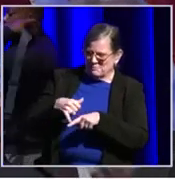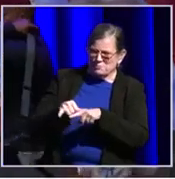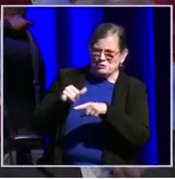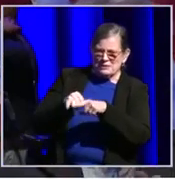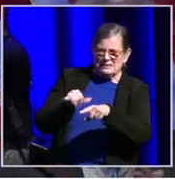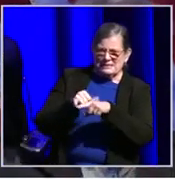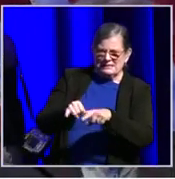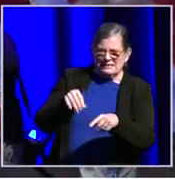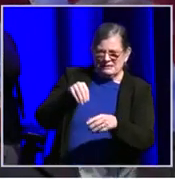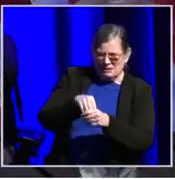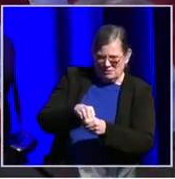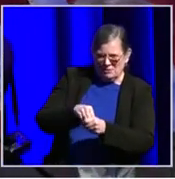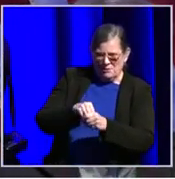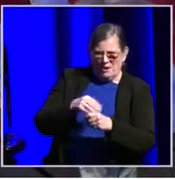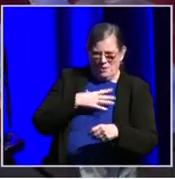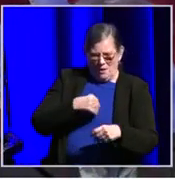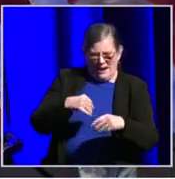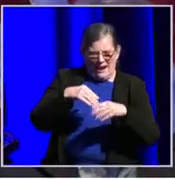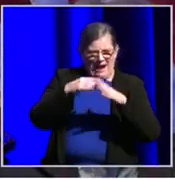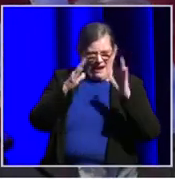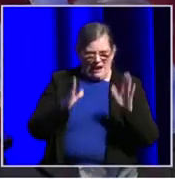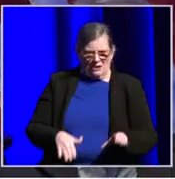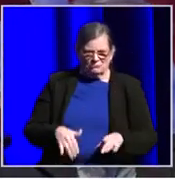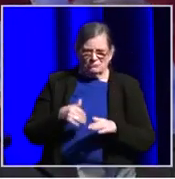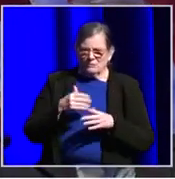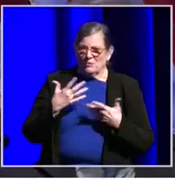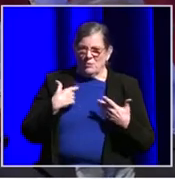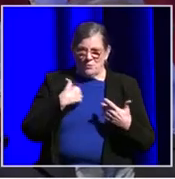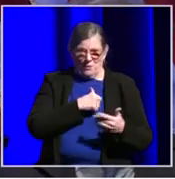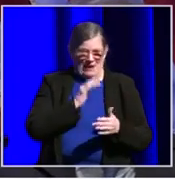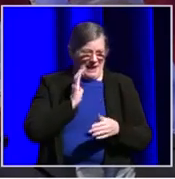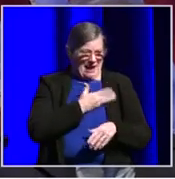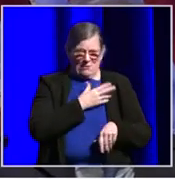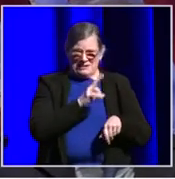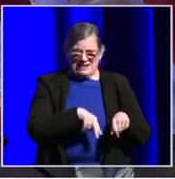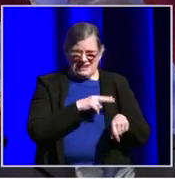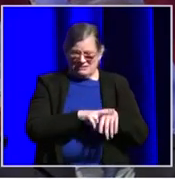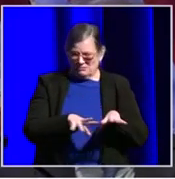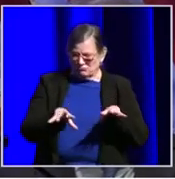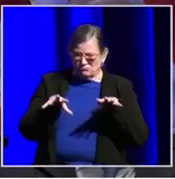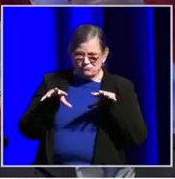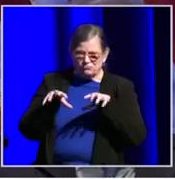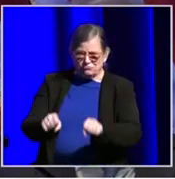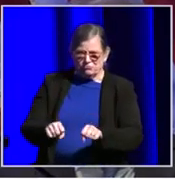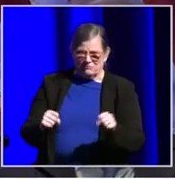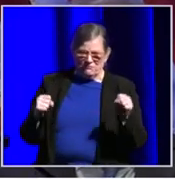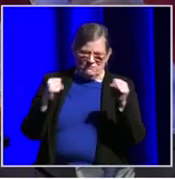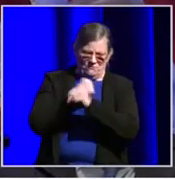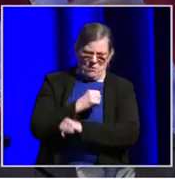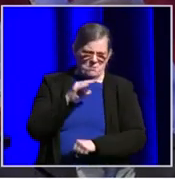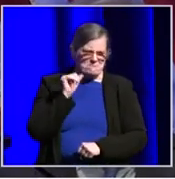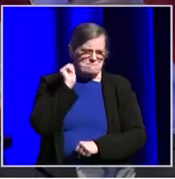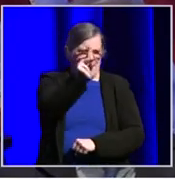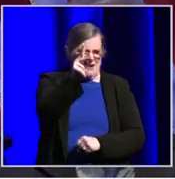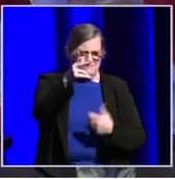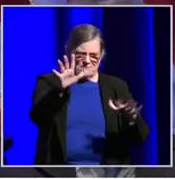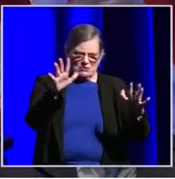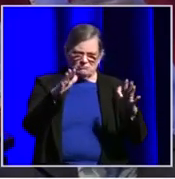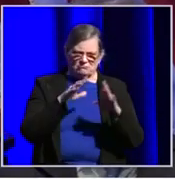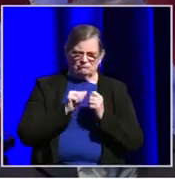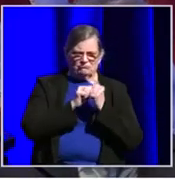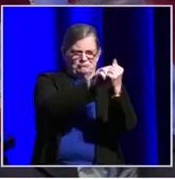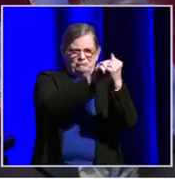When our nation was attacked, we fought back, and we advanced the cause of statehood further than